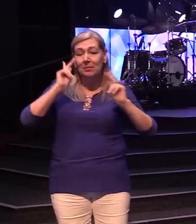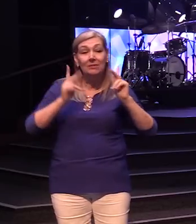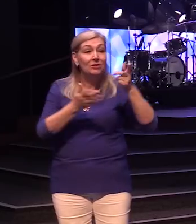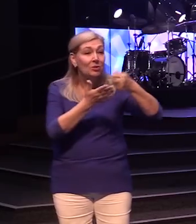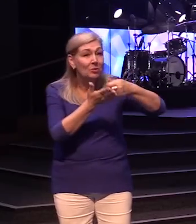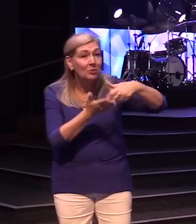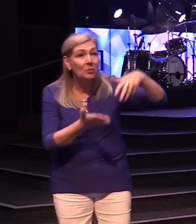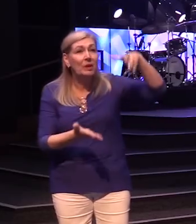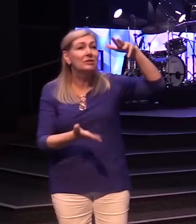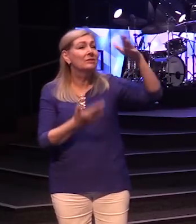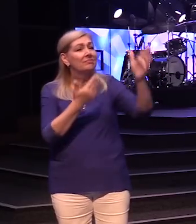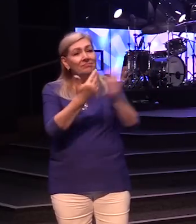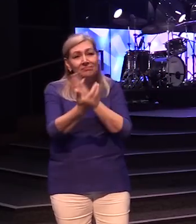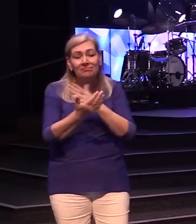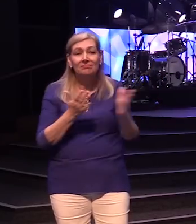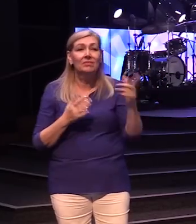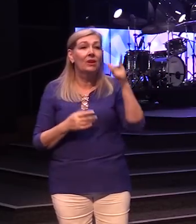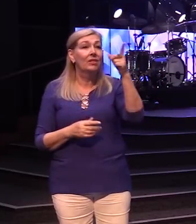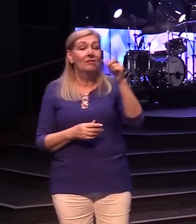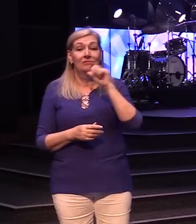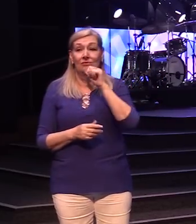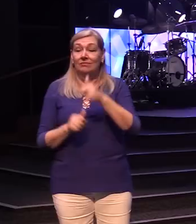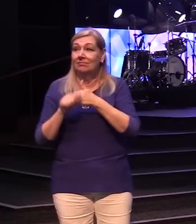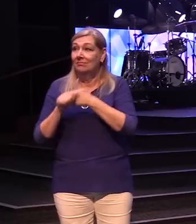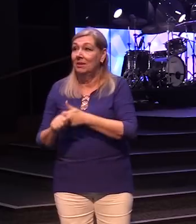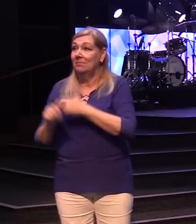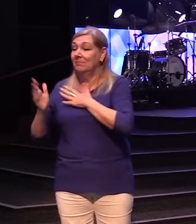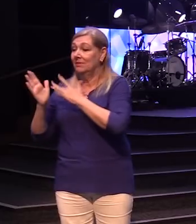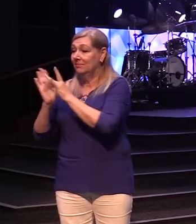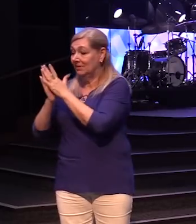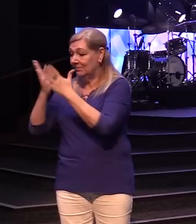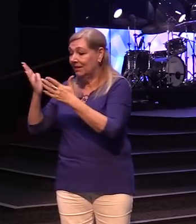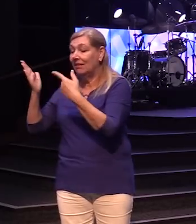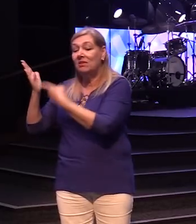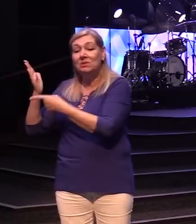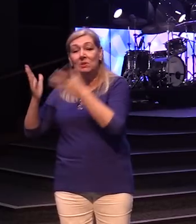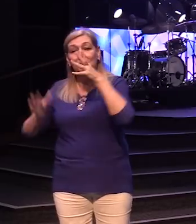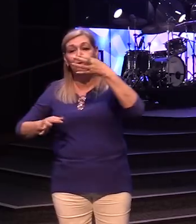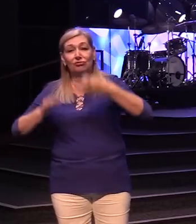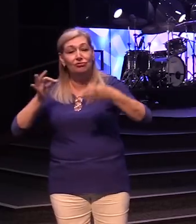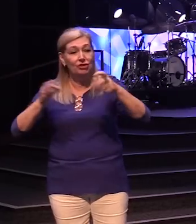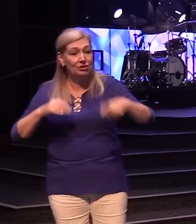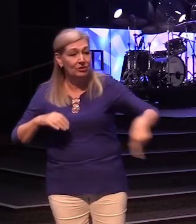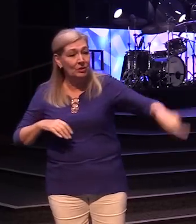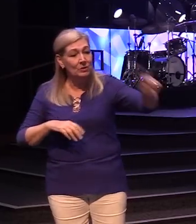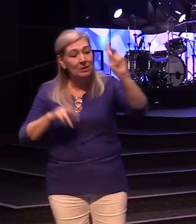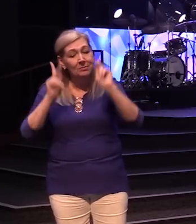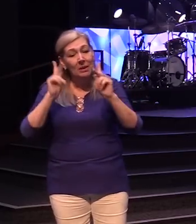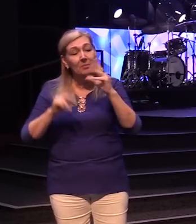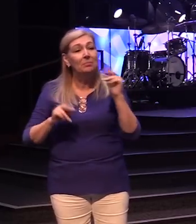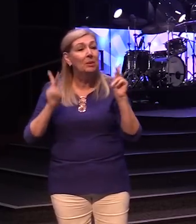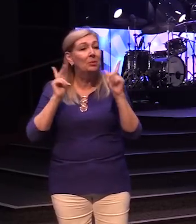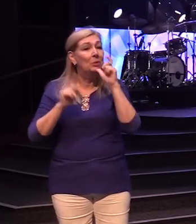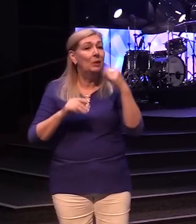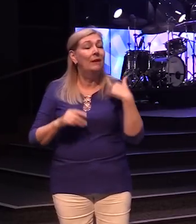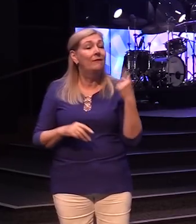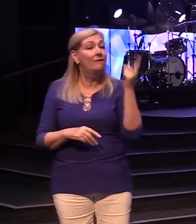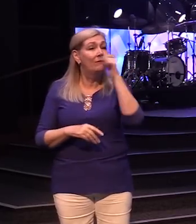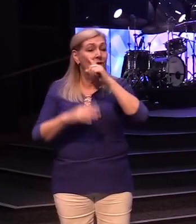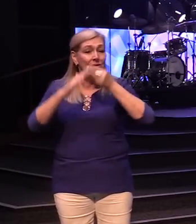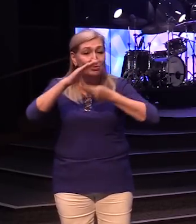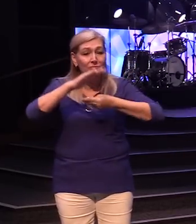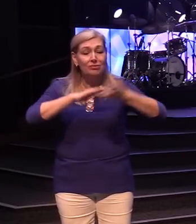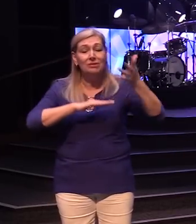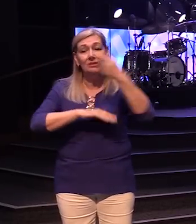where they are merciless with the poor, and will judge nations that tolerate false prophets in their midst,